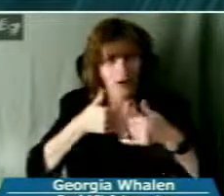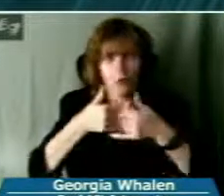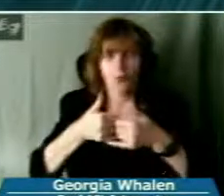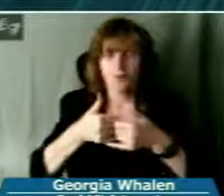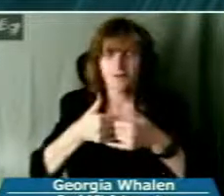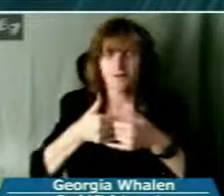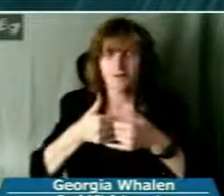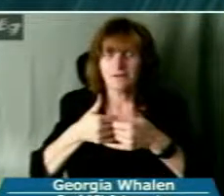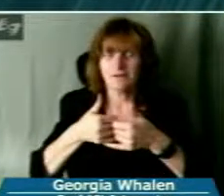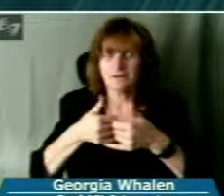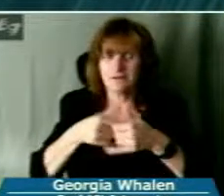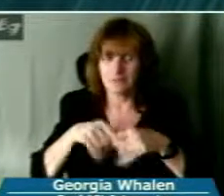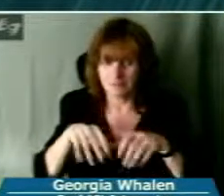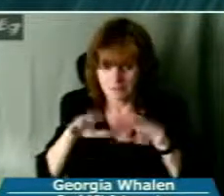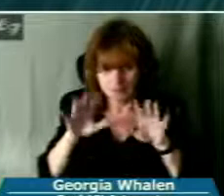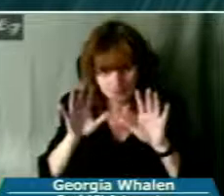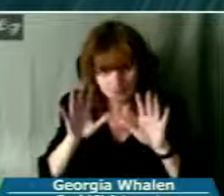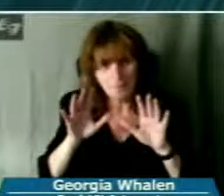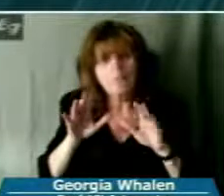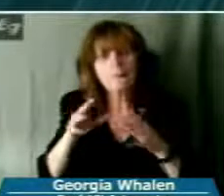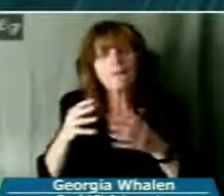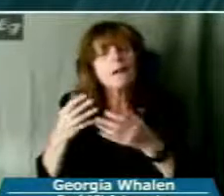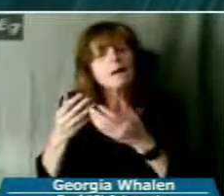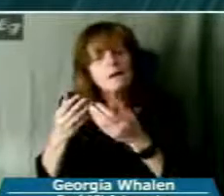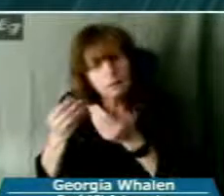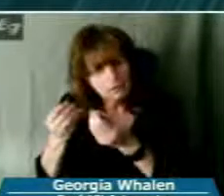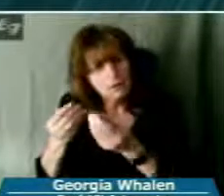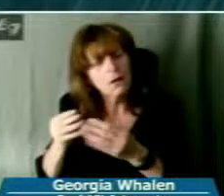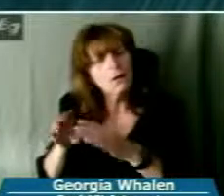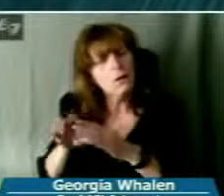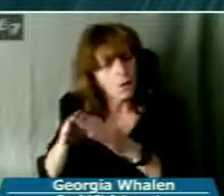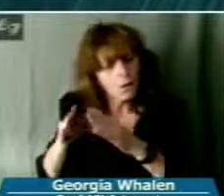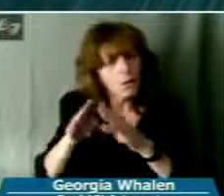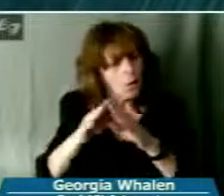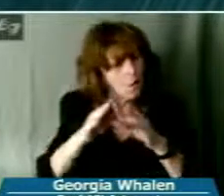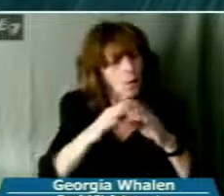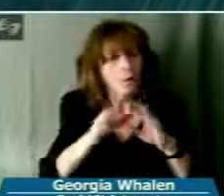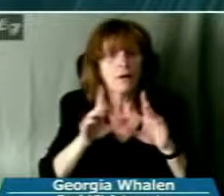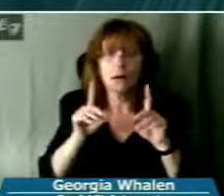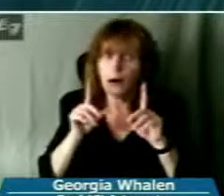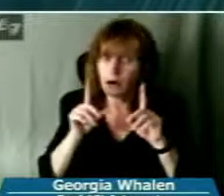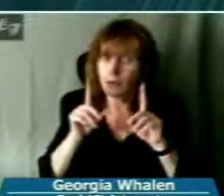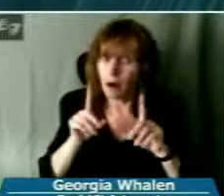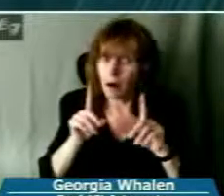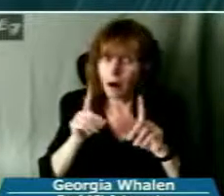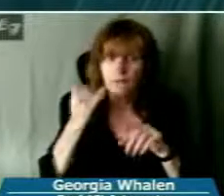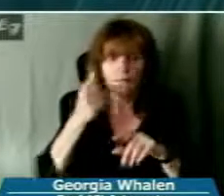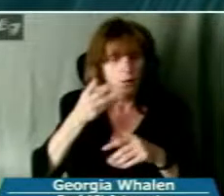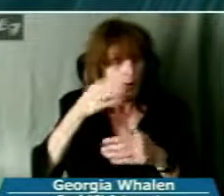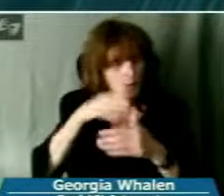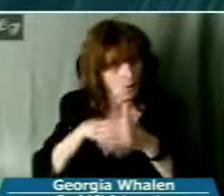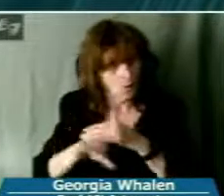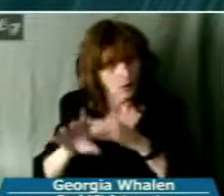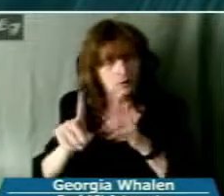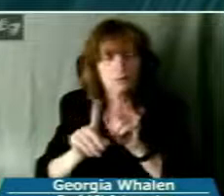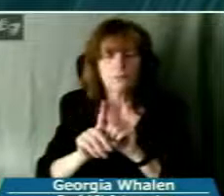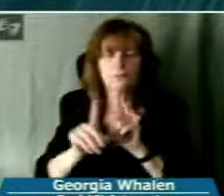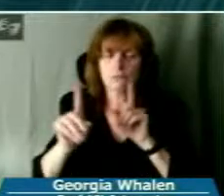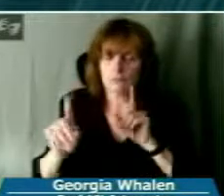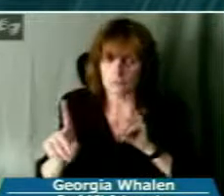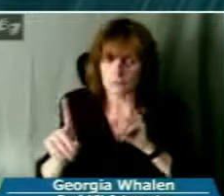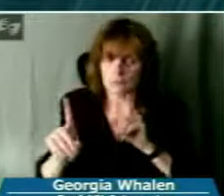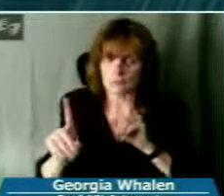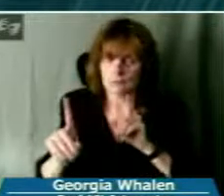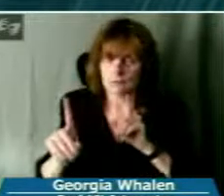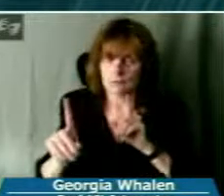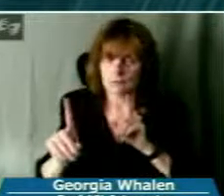open. But when you do access them, just remember that physical distancing, as Paul pointed out earlier, is probably the